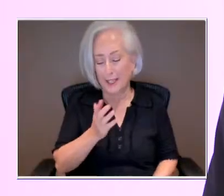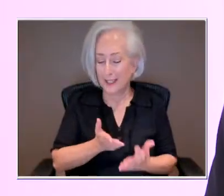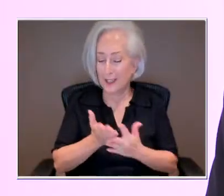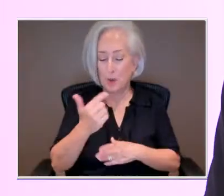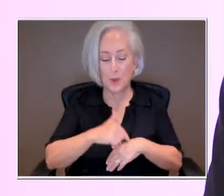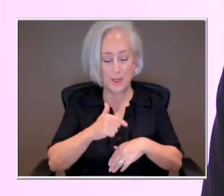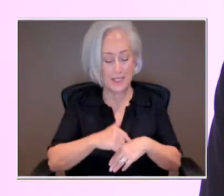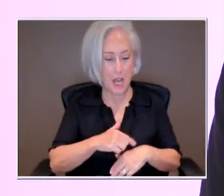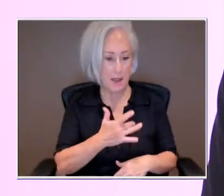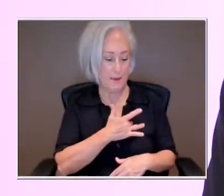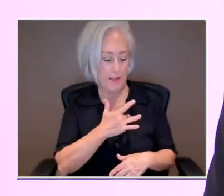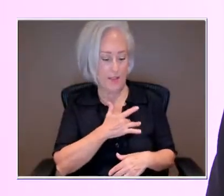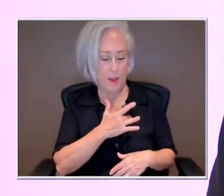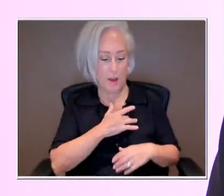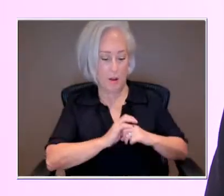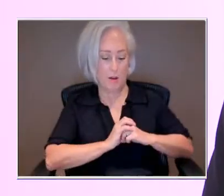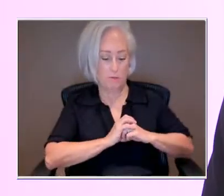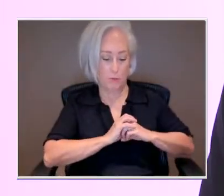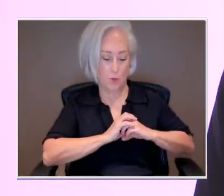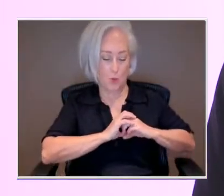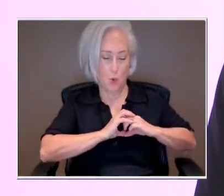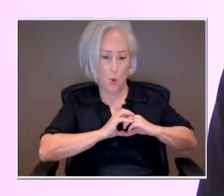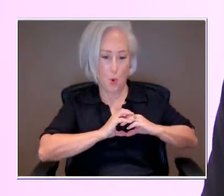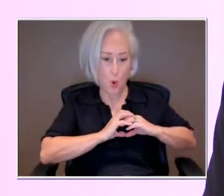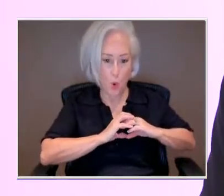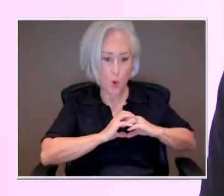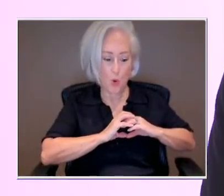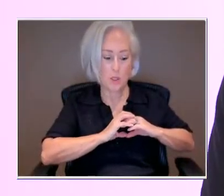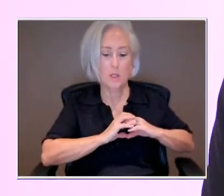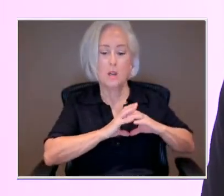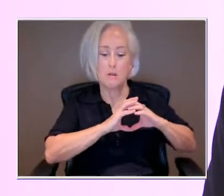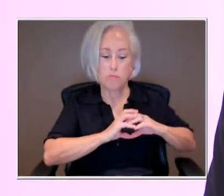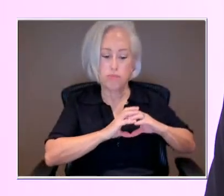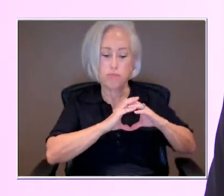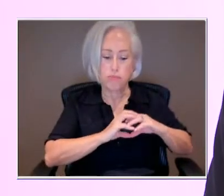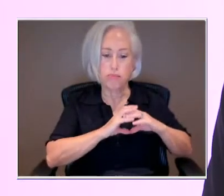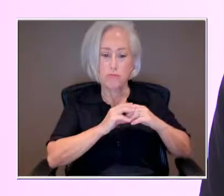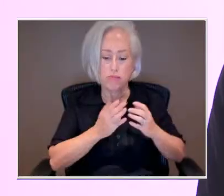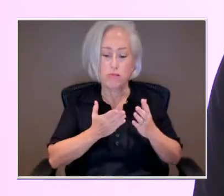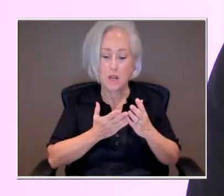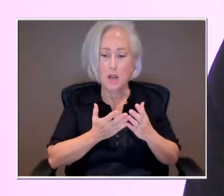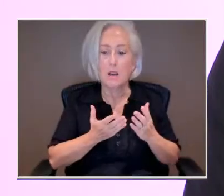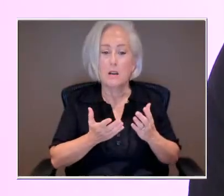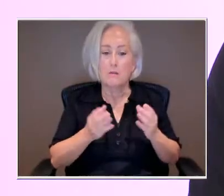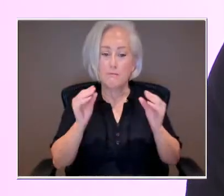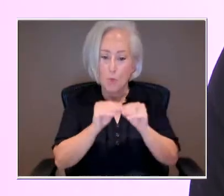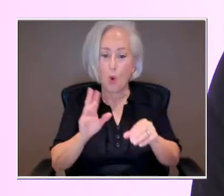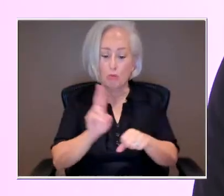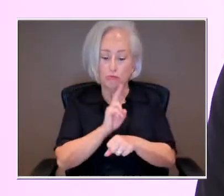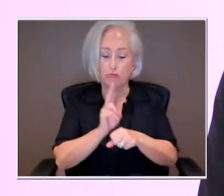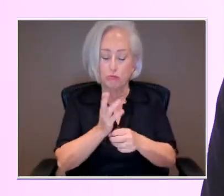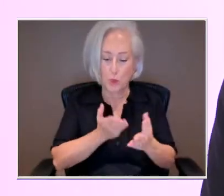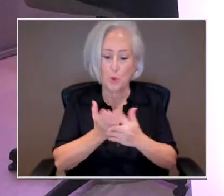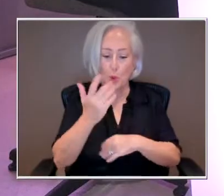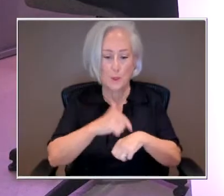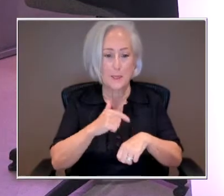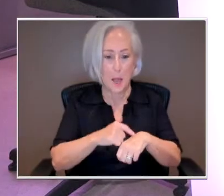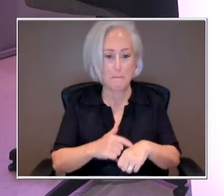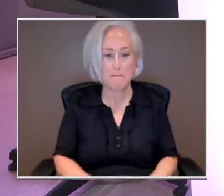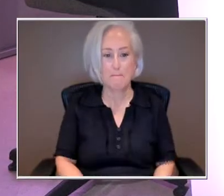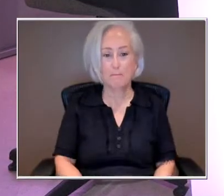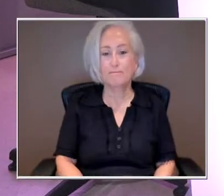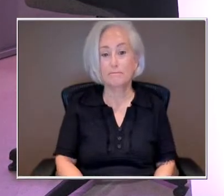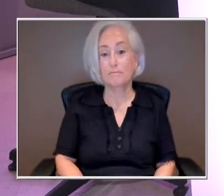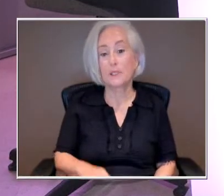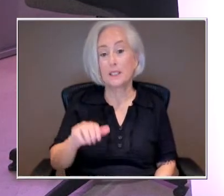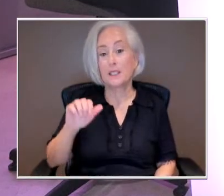grows and gets, you know, more use, it can over time start to Yeah, so there are different types of weaken. tachycardia. So atrial tachycardia,